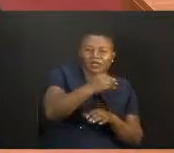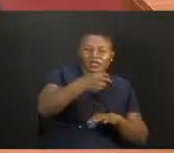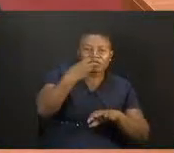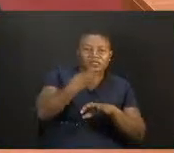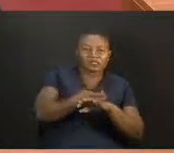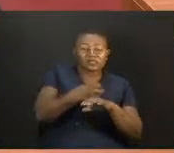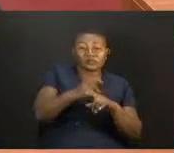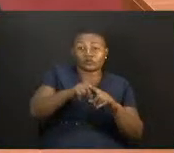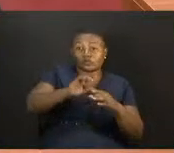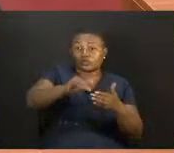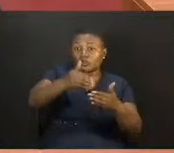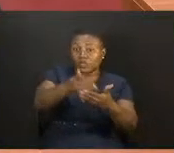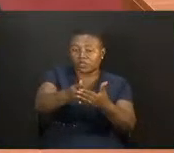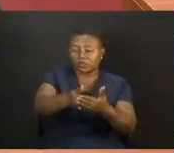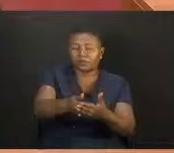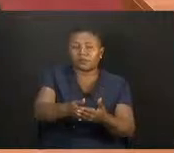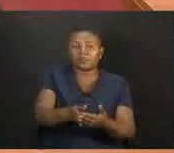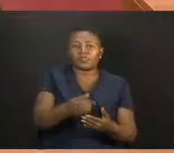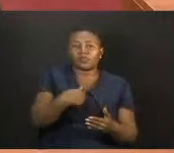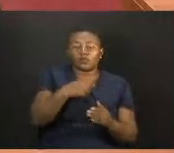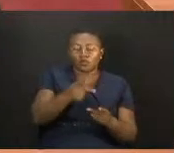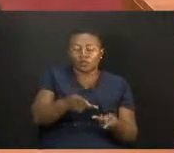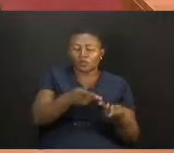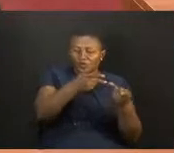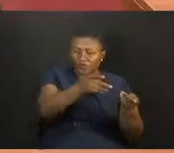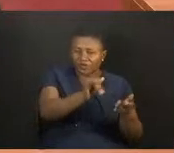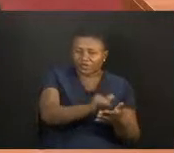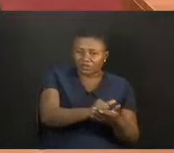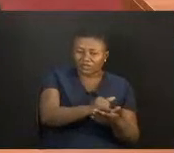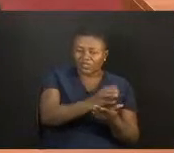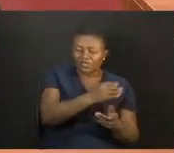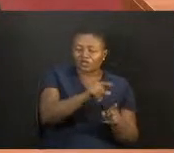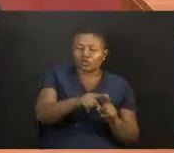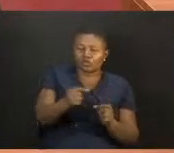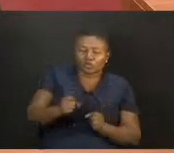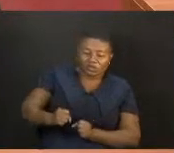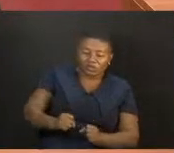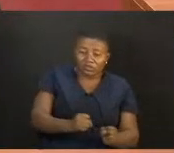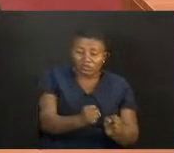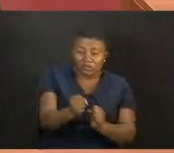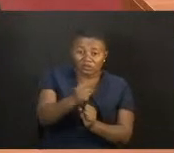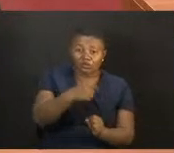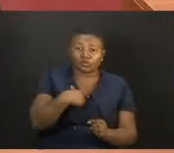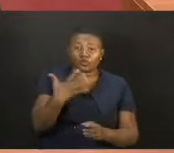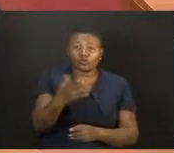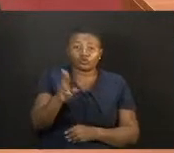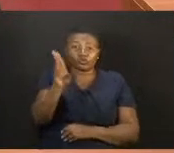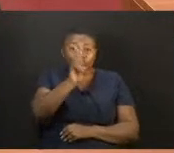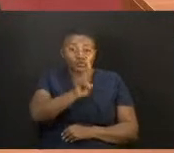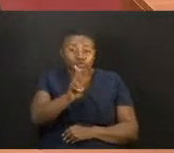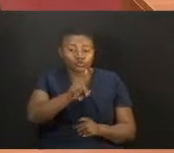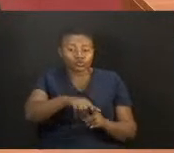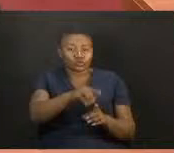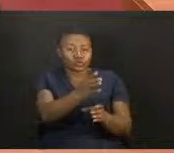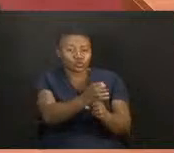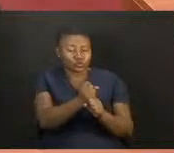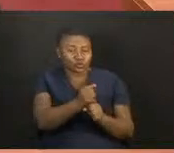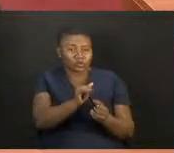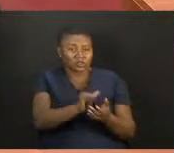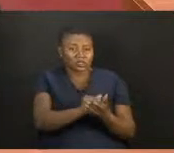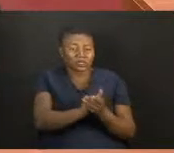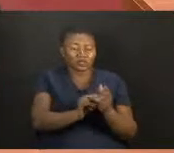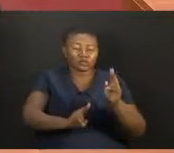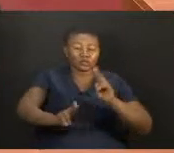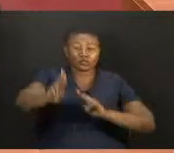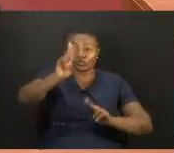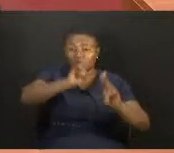so we'll provide that, as well as provide you with the strategies we intend pursuing to achieve universal access,